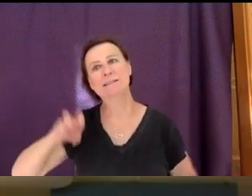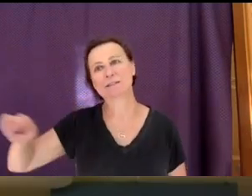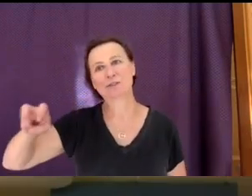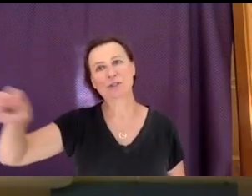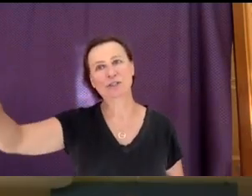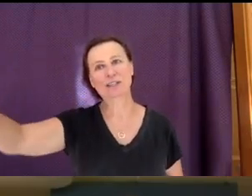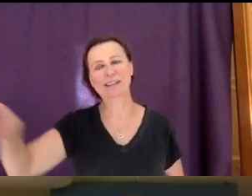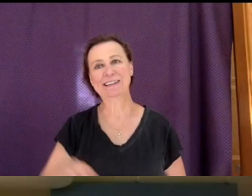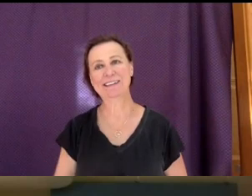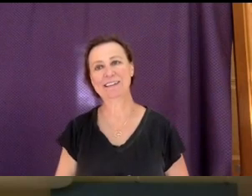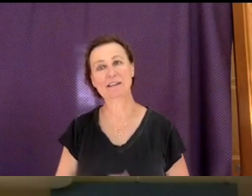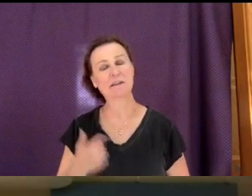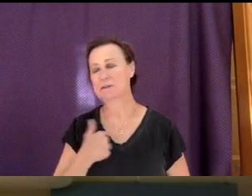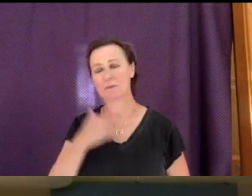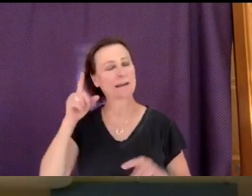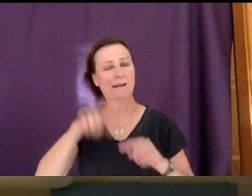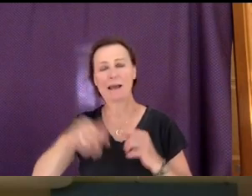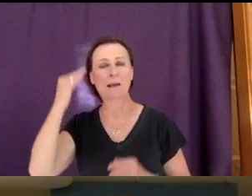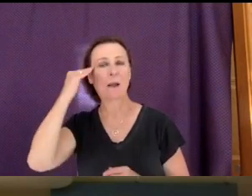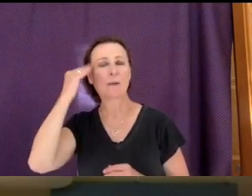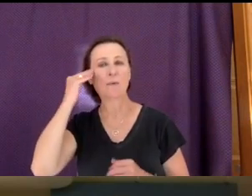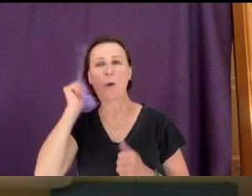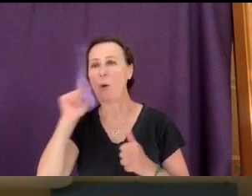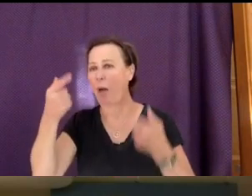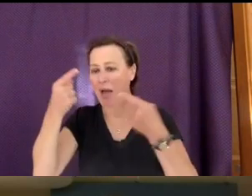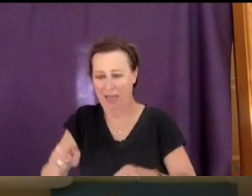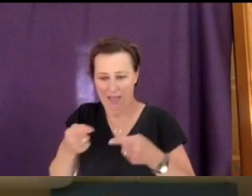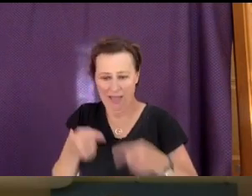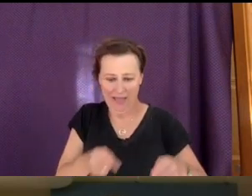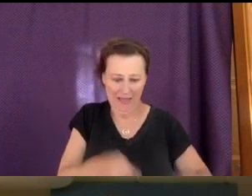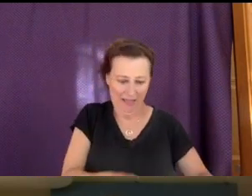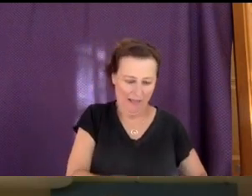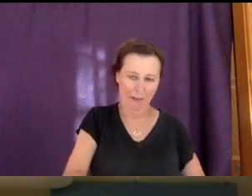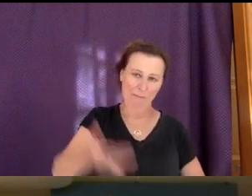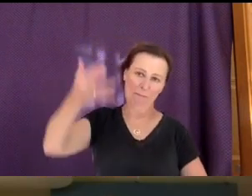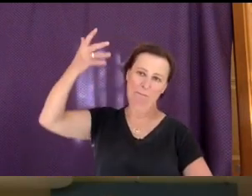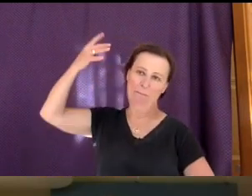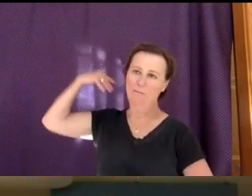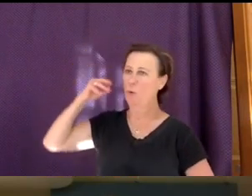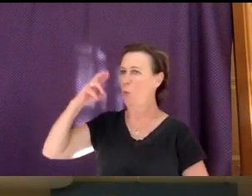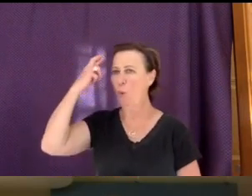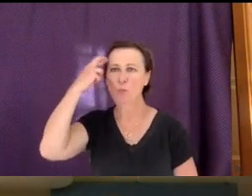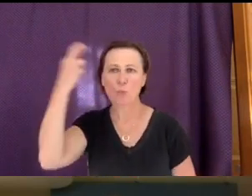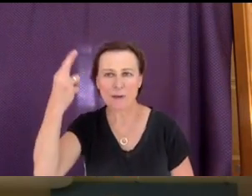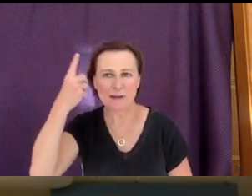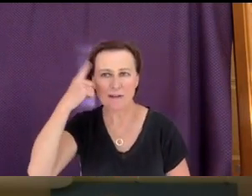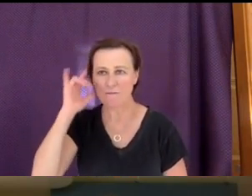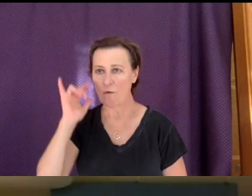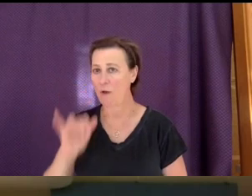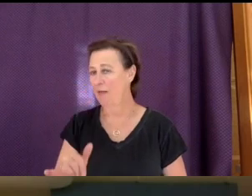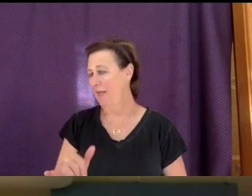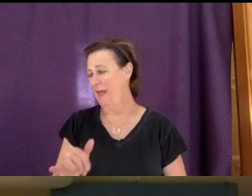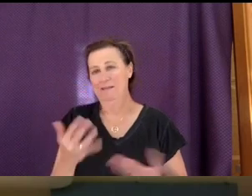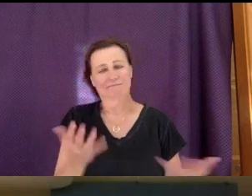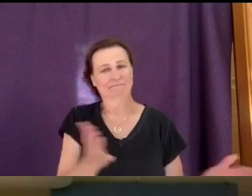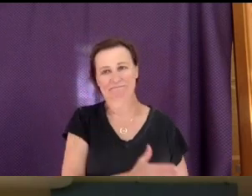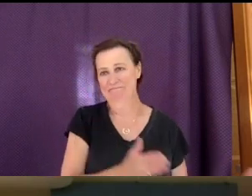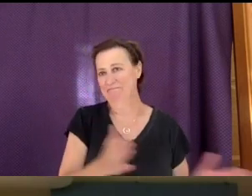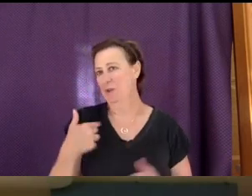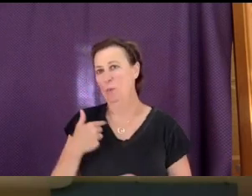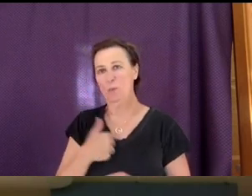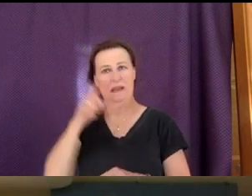We cannot know all that has happened in the past or the reason for all these events, any more than we can with